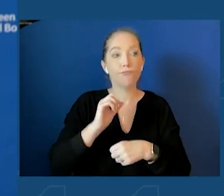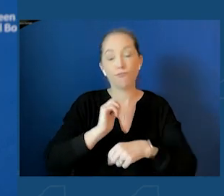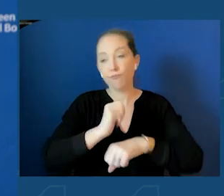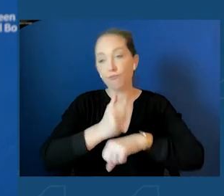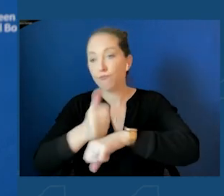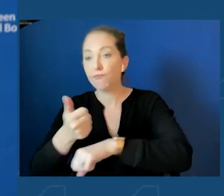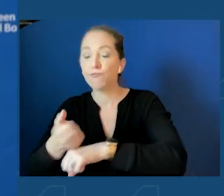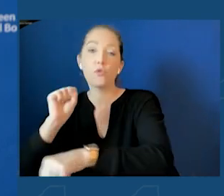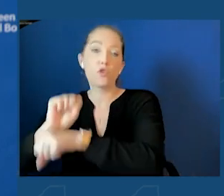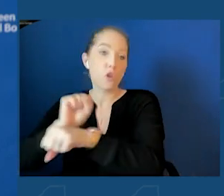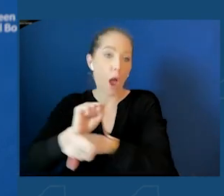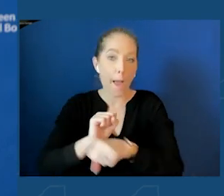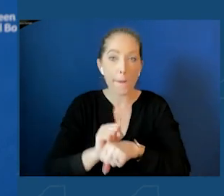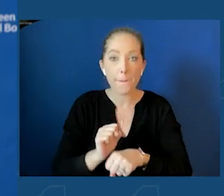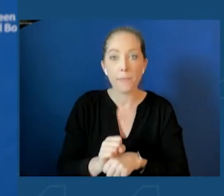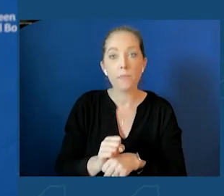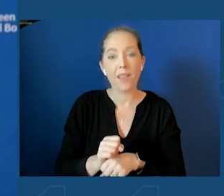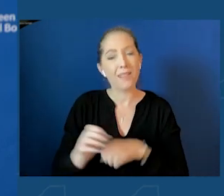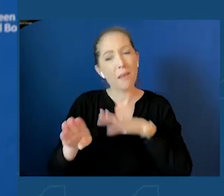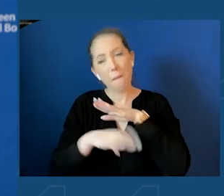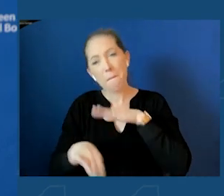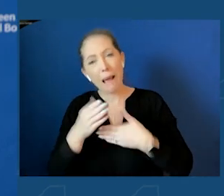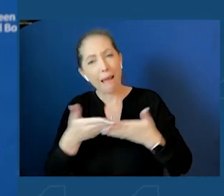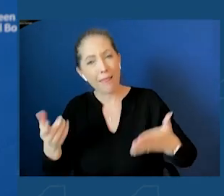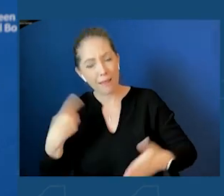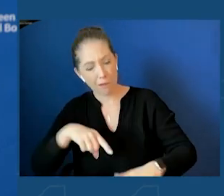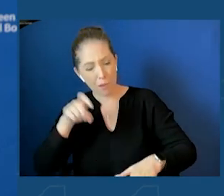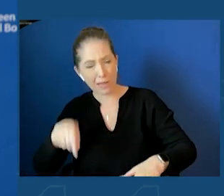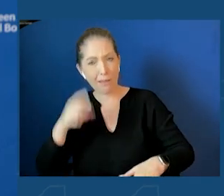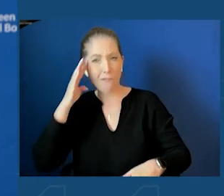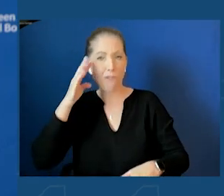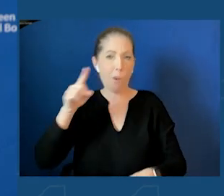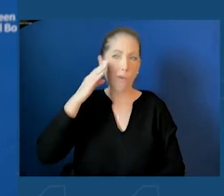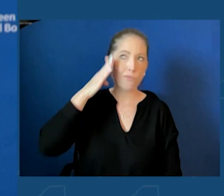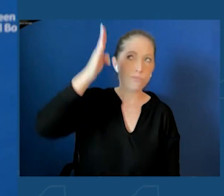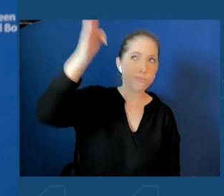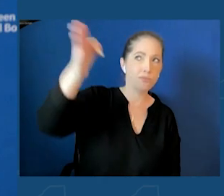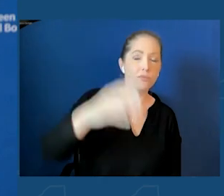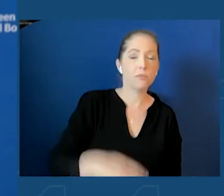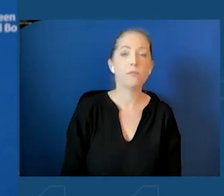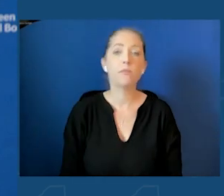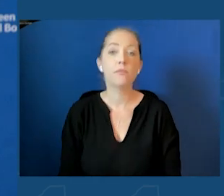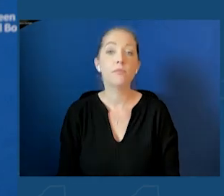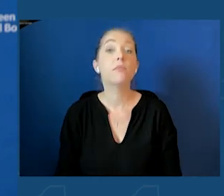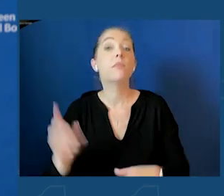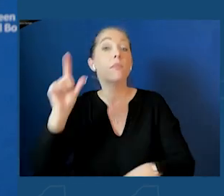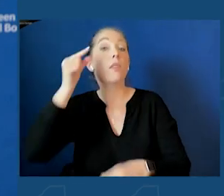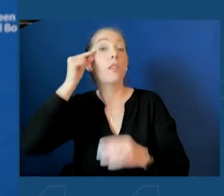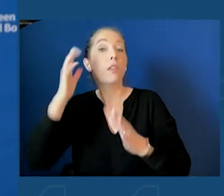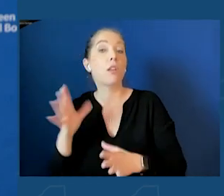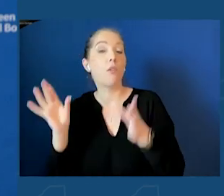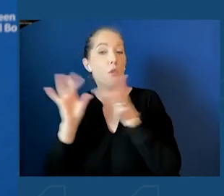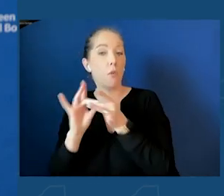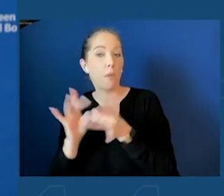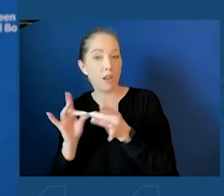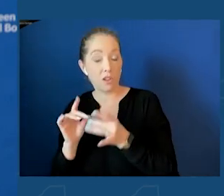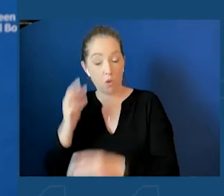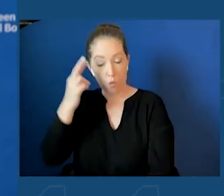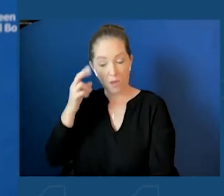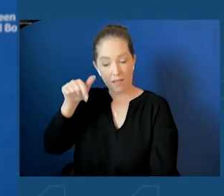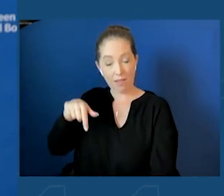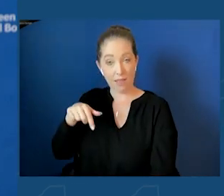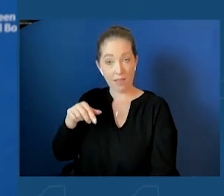York needs to move into the future. And as the governor mentioned, there's another reason this Bond Act is historic. This is the first time in